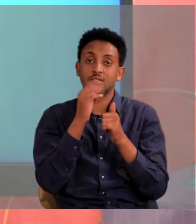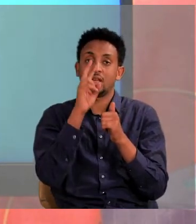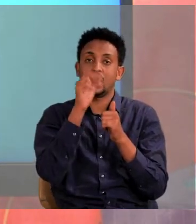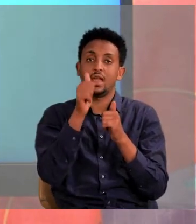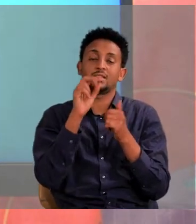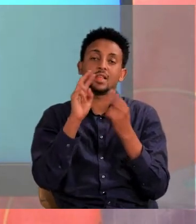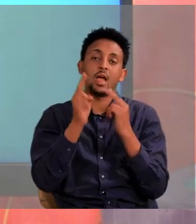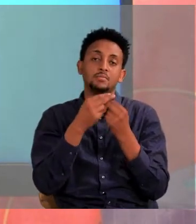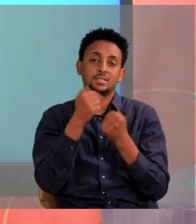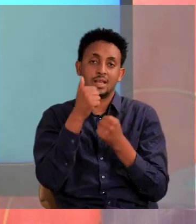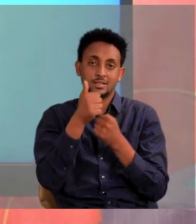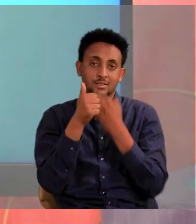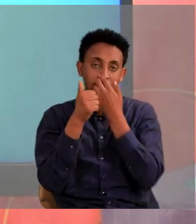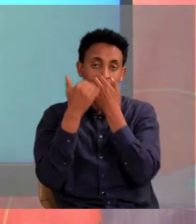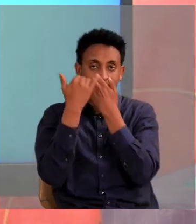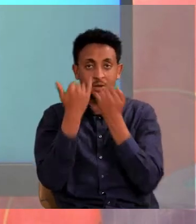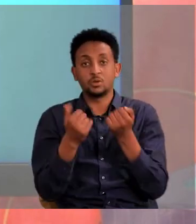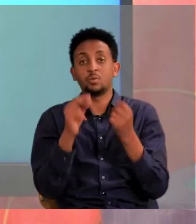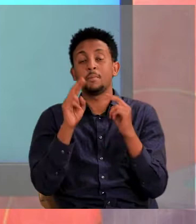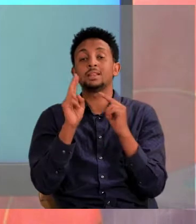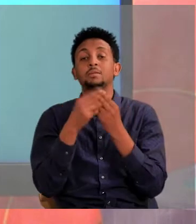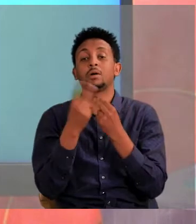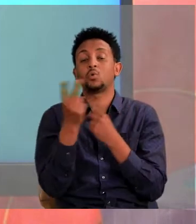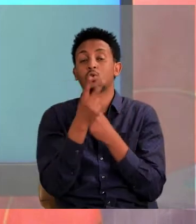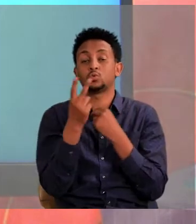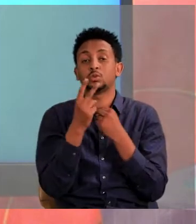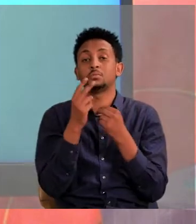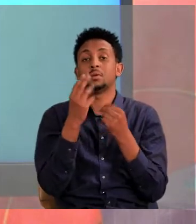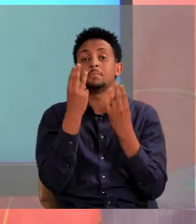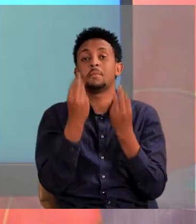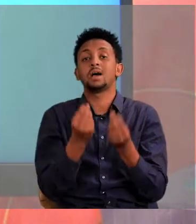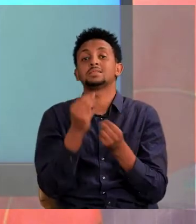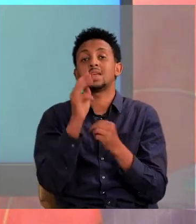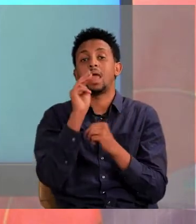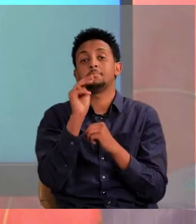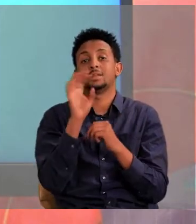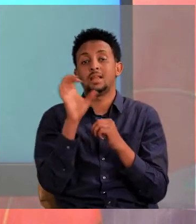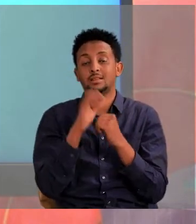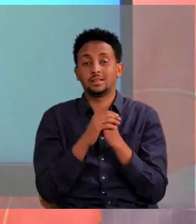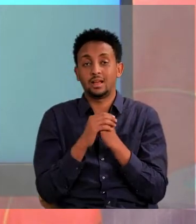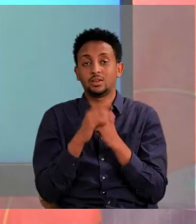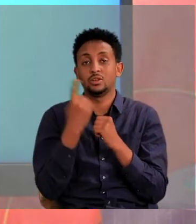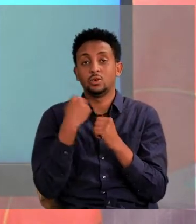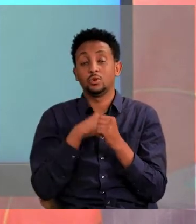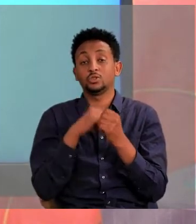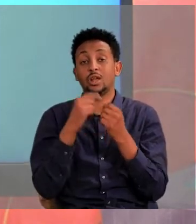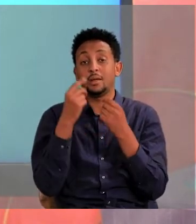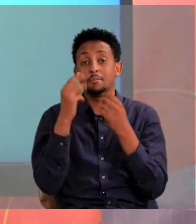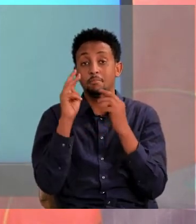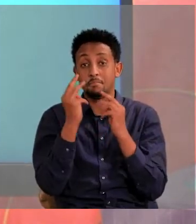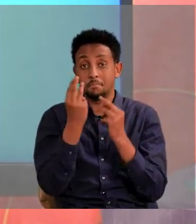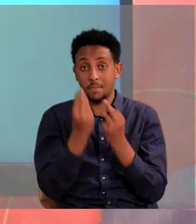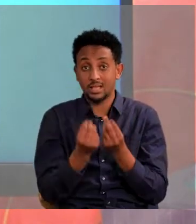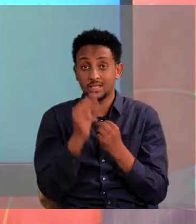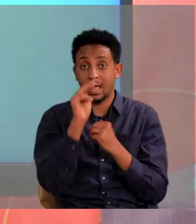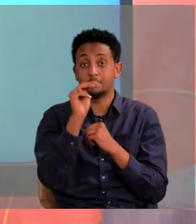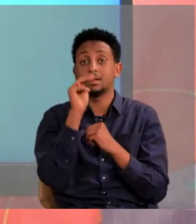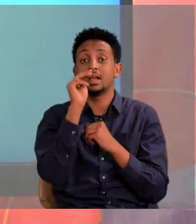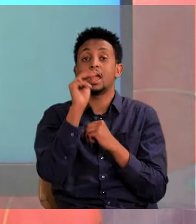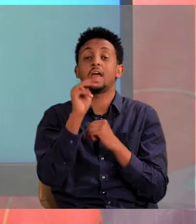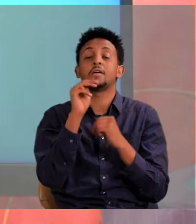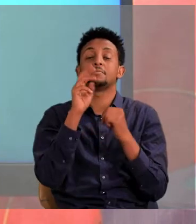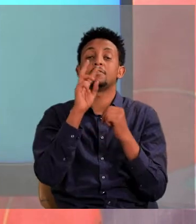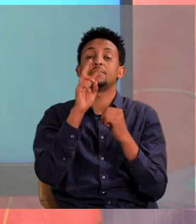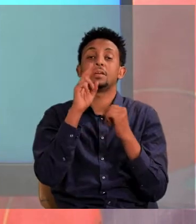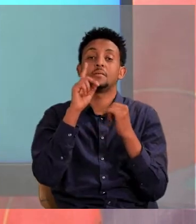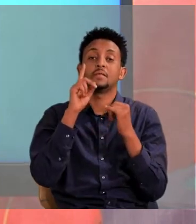times S. Now let's try to multiply both sides by mass M. When you try to multiply by mass M, V final